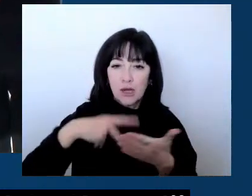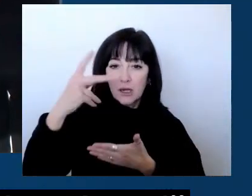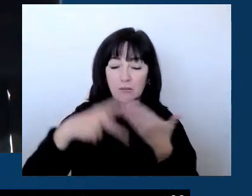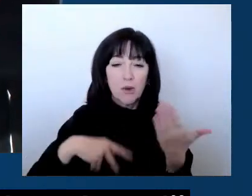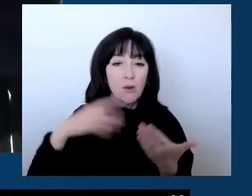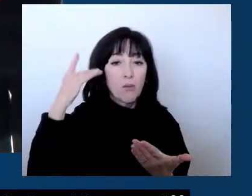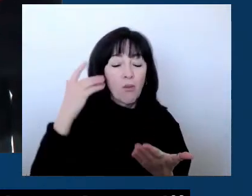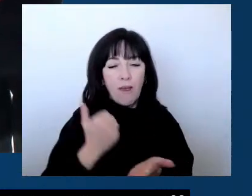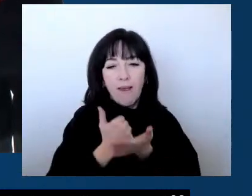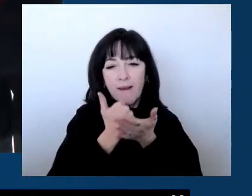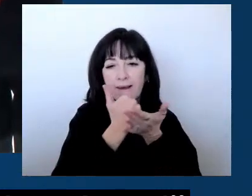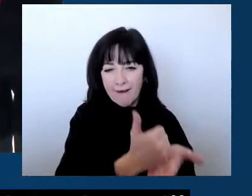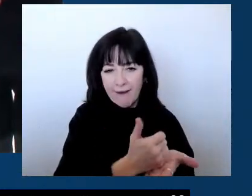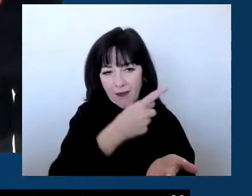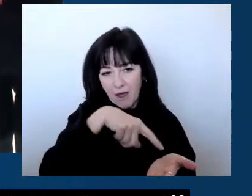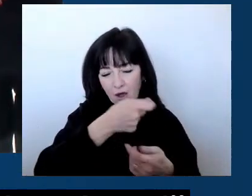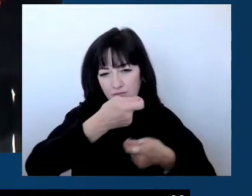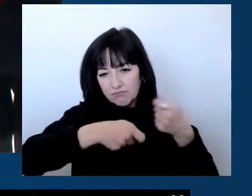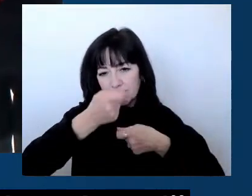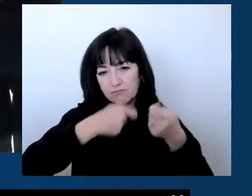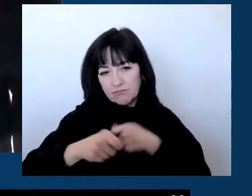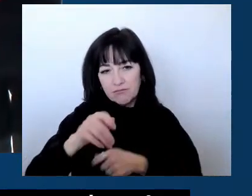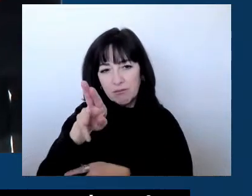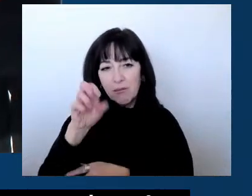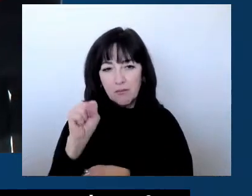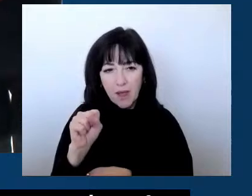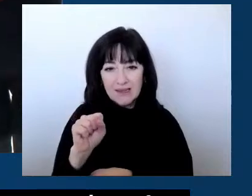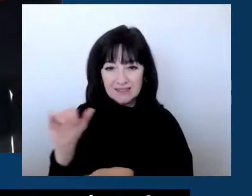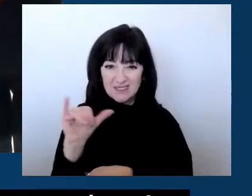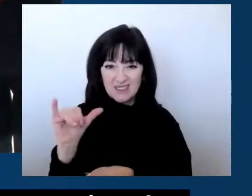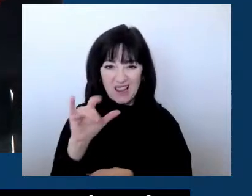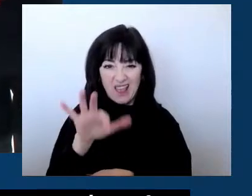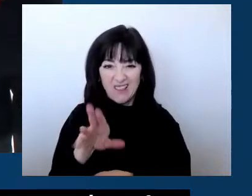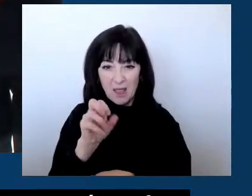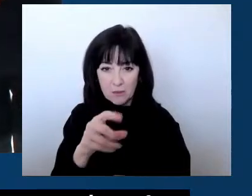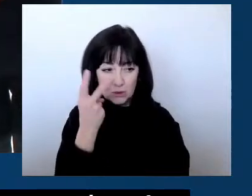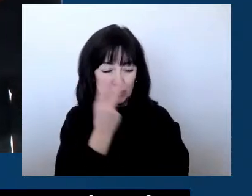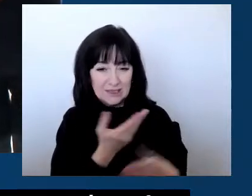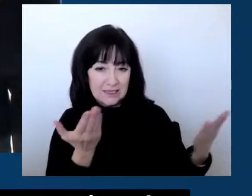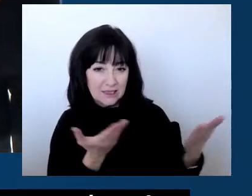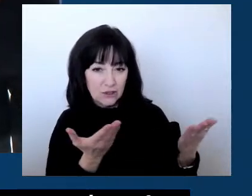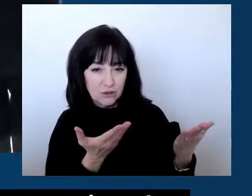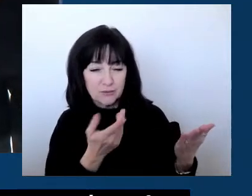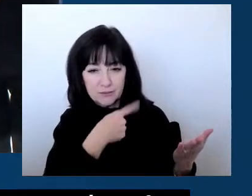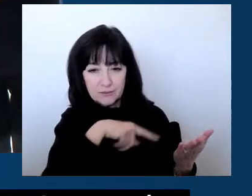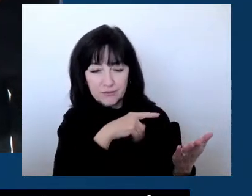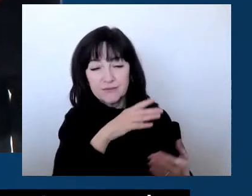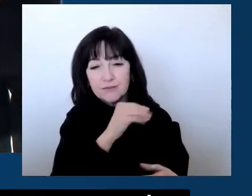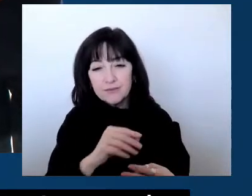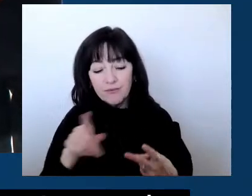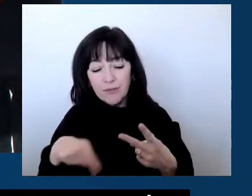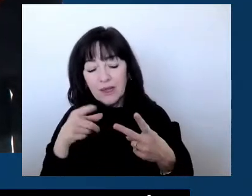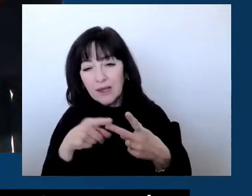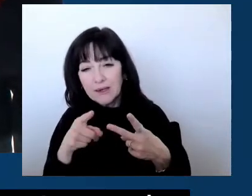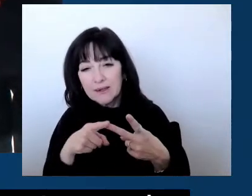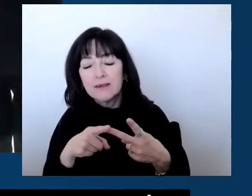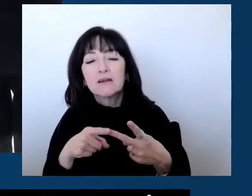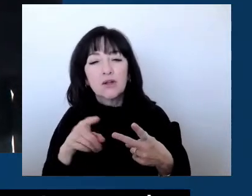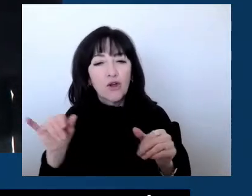primarily electric buses, like those that you see right here, and a second program to replace older buses in bus facilities.